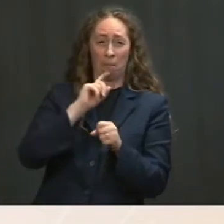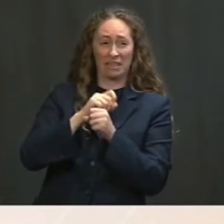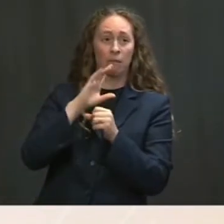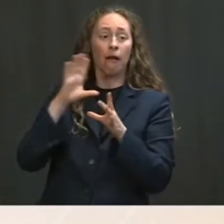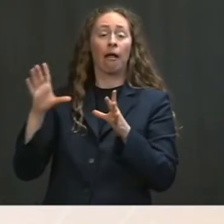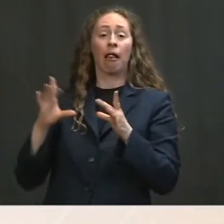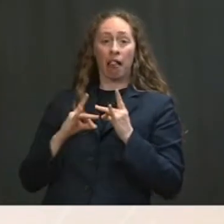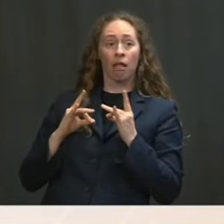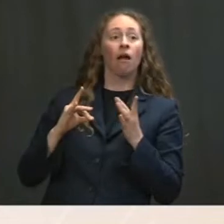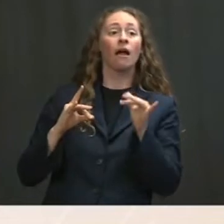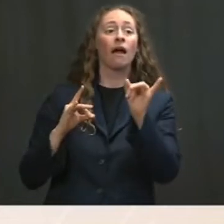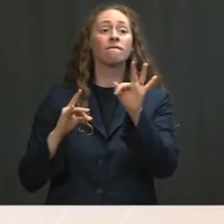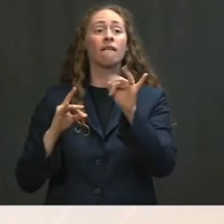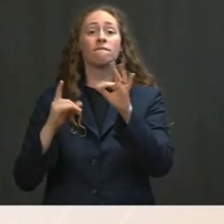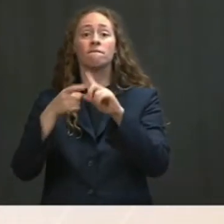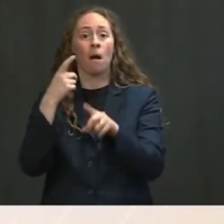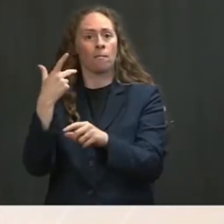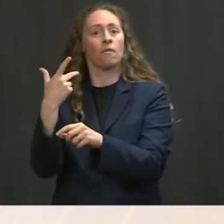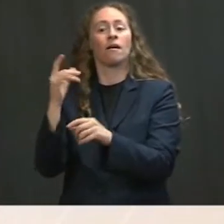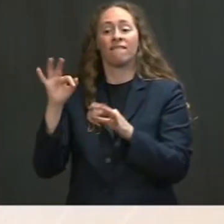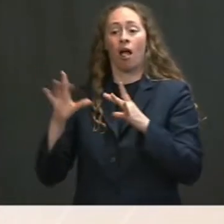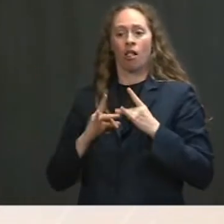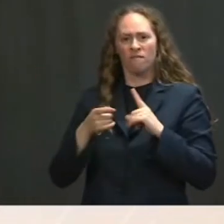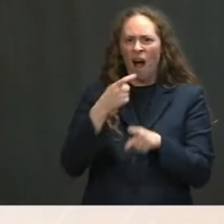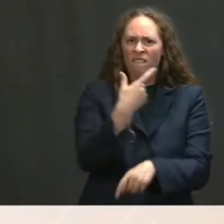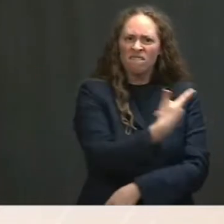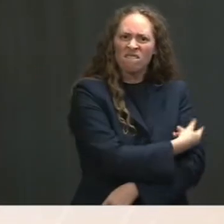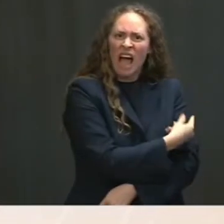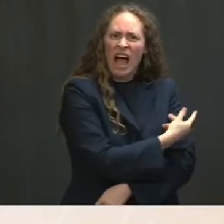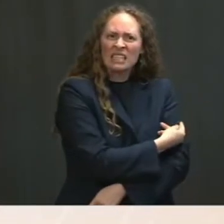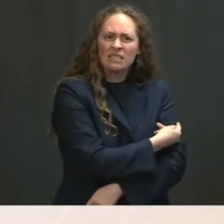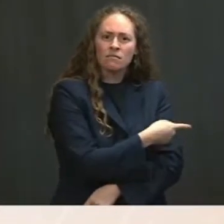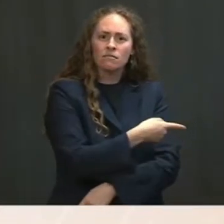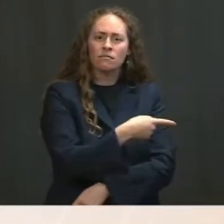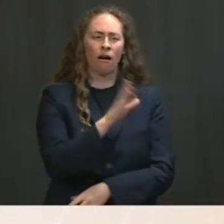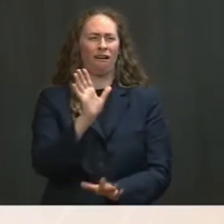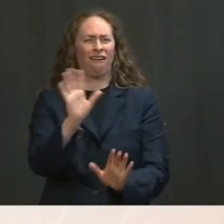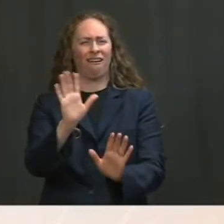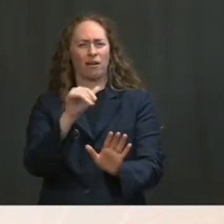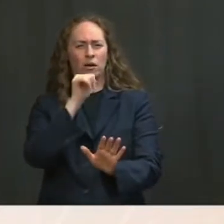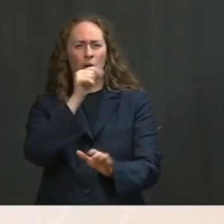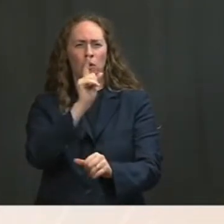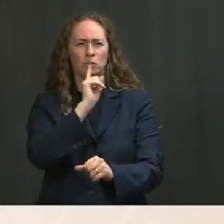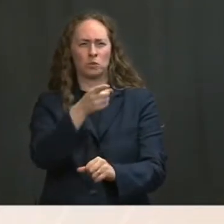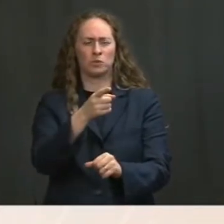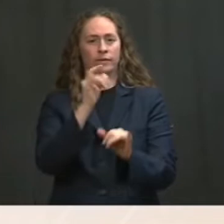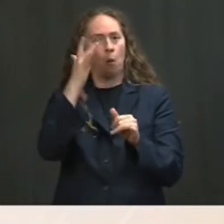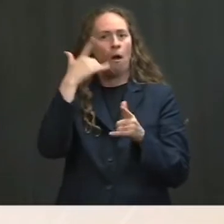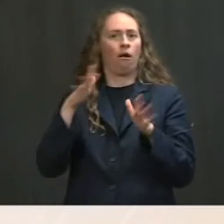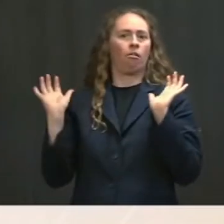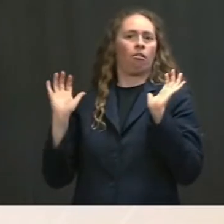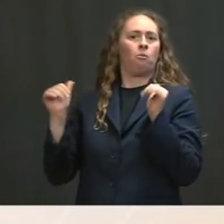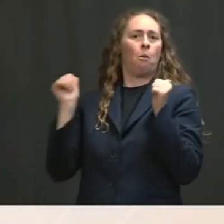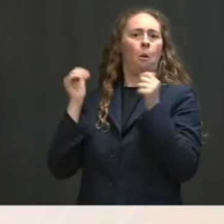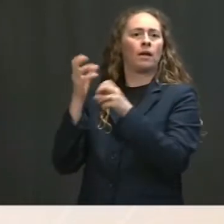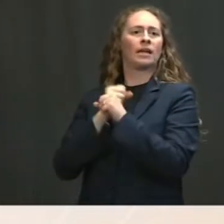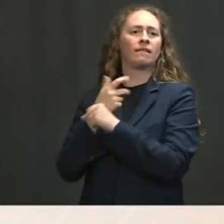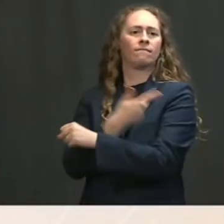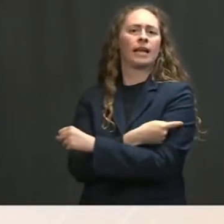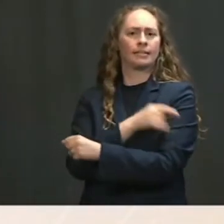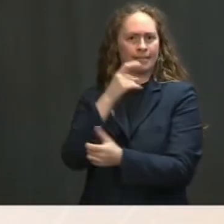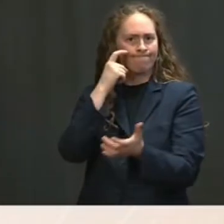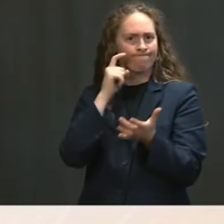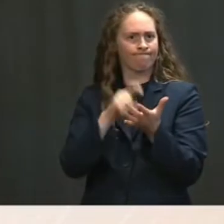which is absolutely not true. So we know that it's not the only driver that's leading people not to be vaccinated, but it is a very important one. And